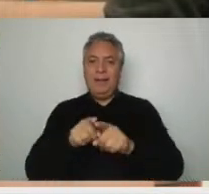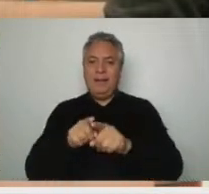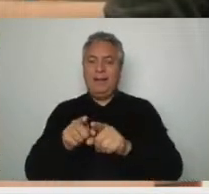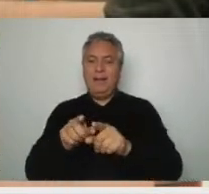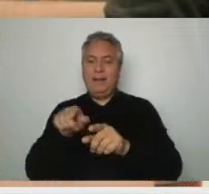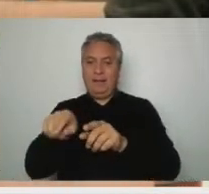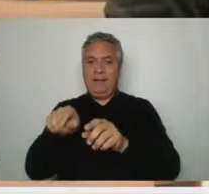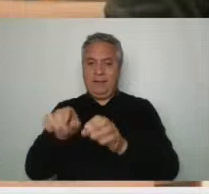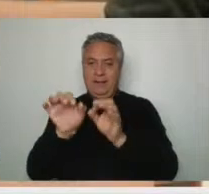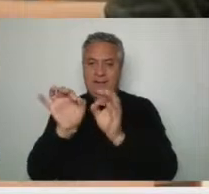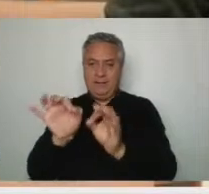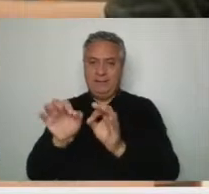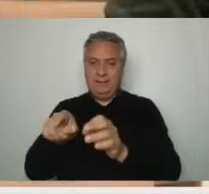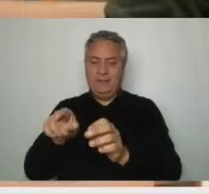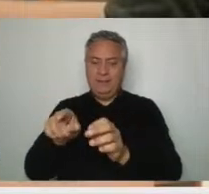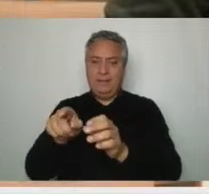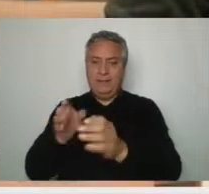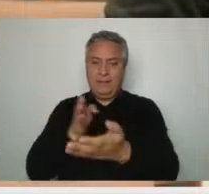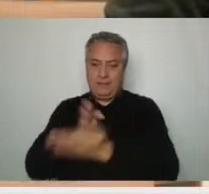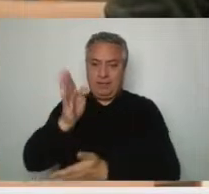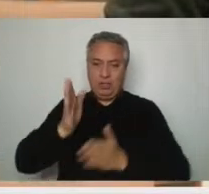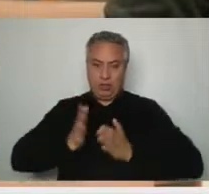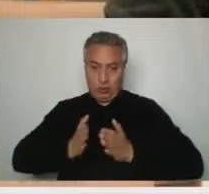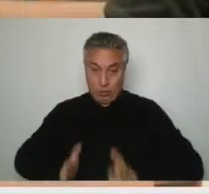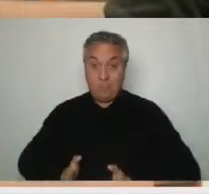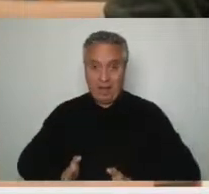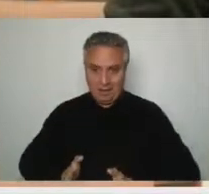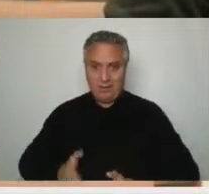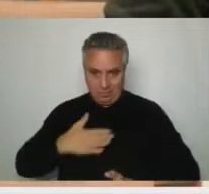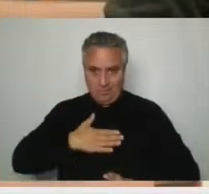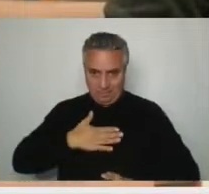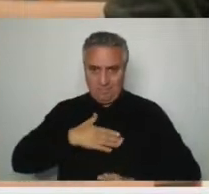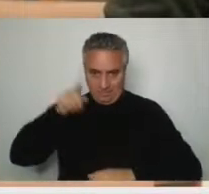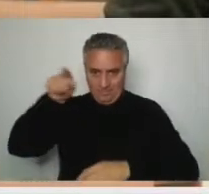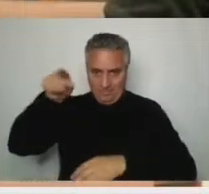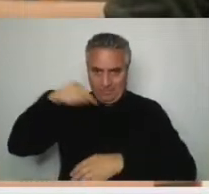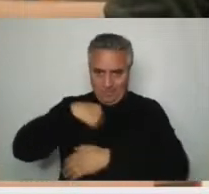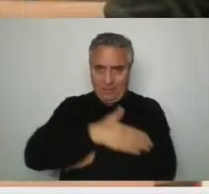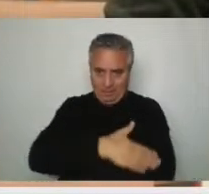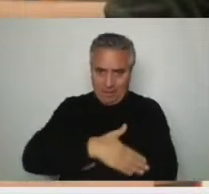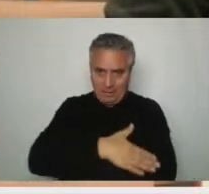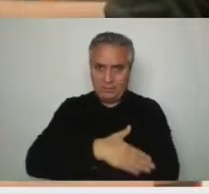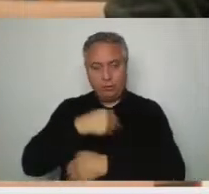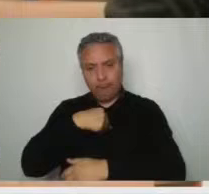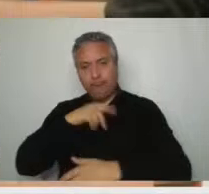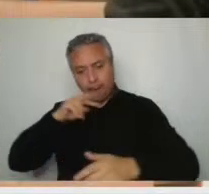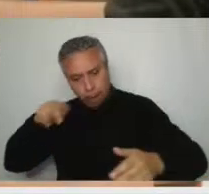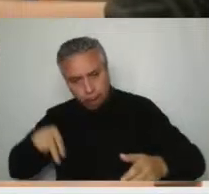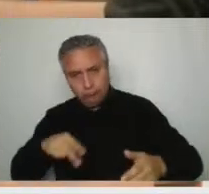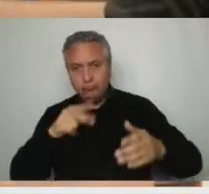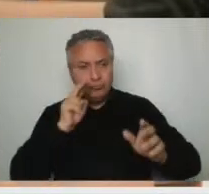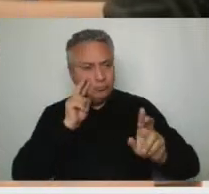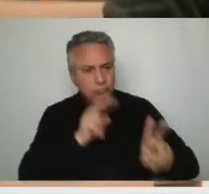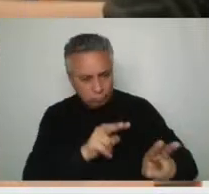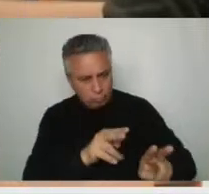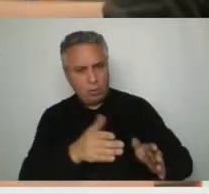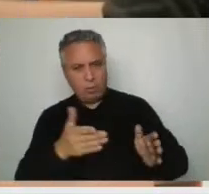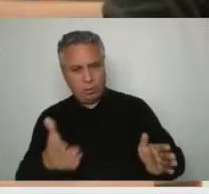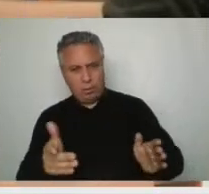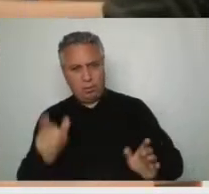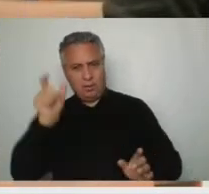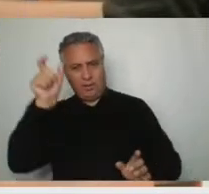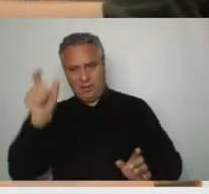starting to work in human rights in my country. I had access to talk